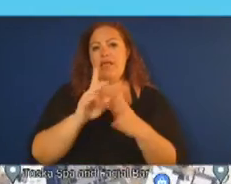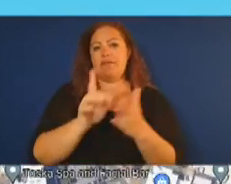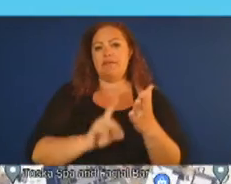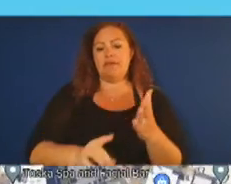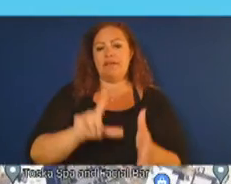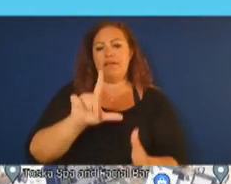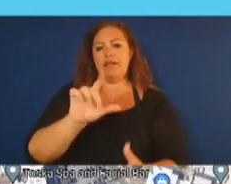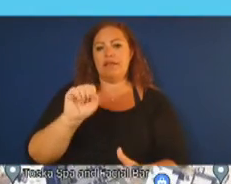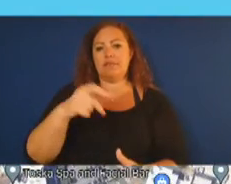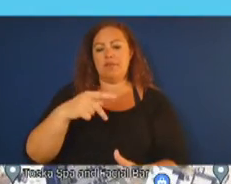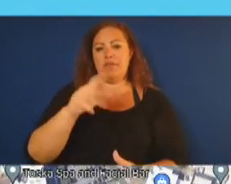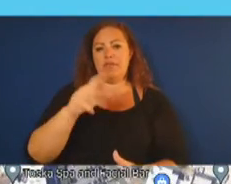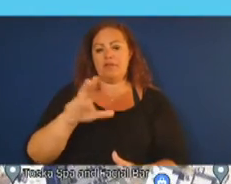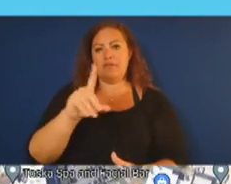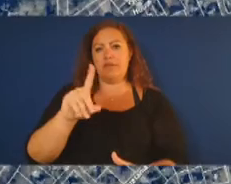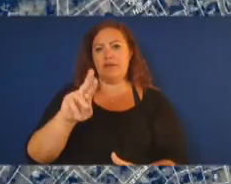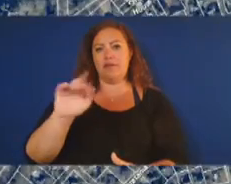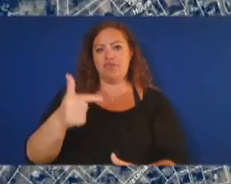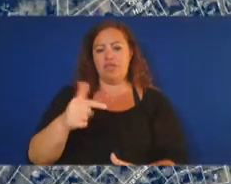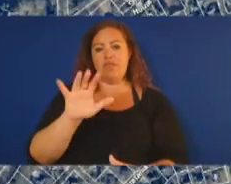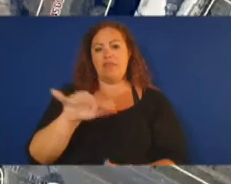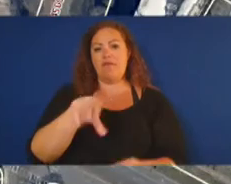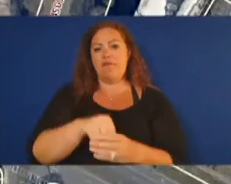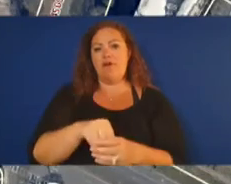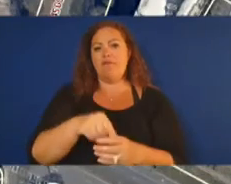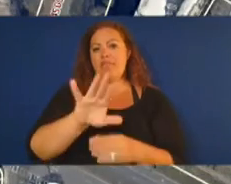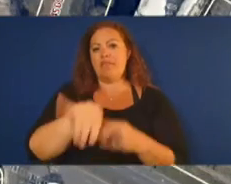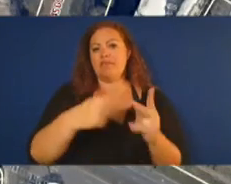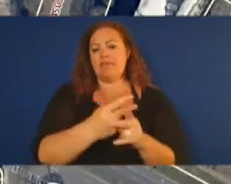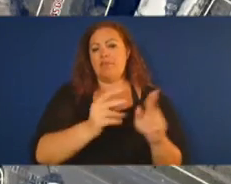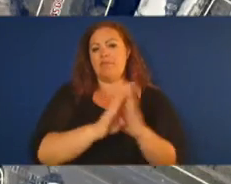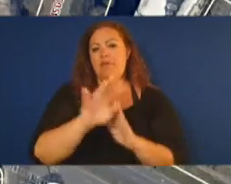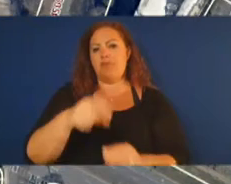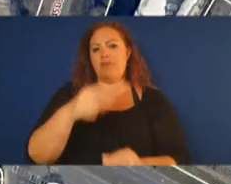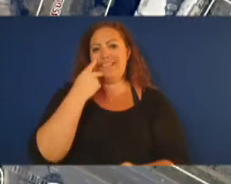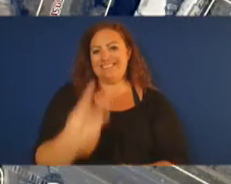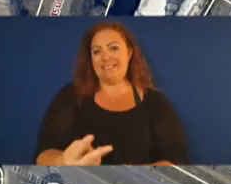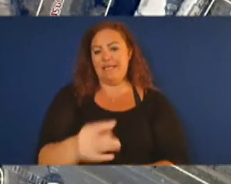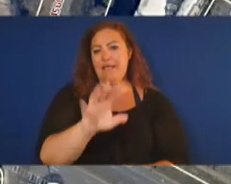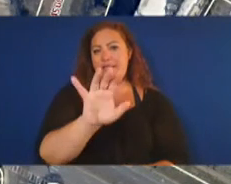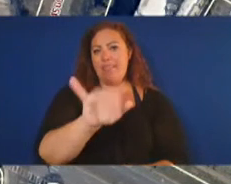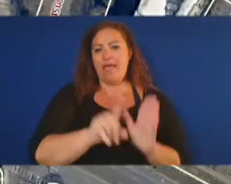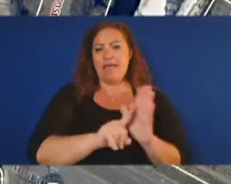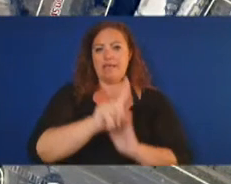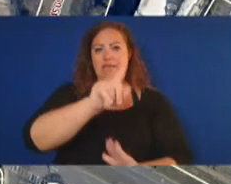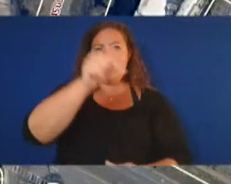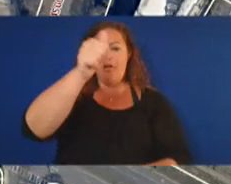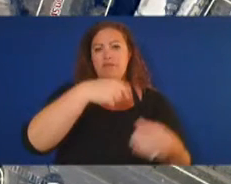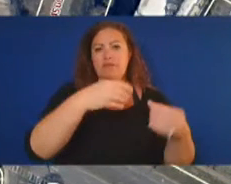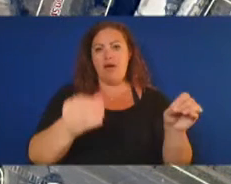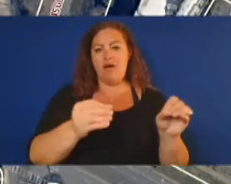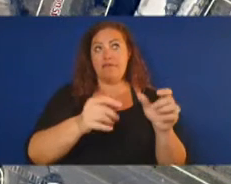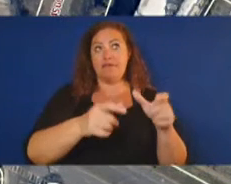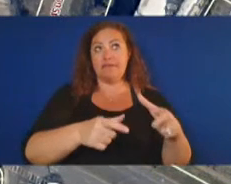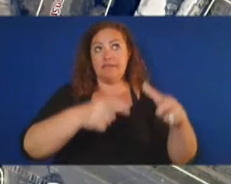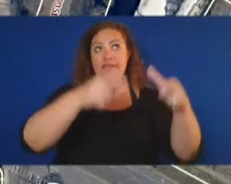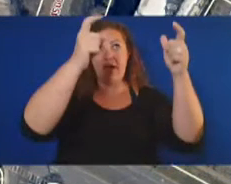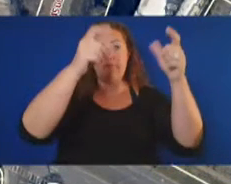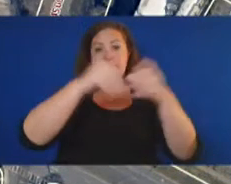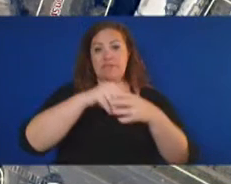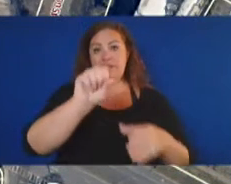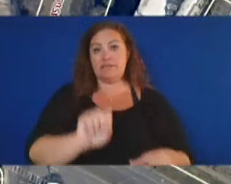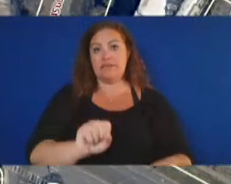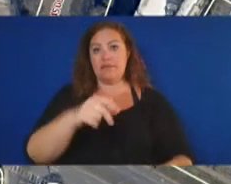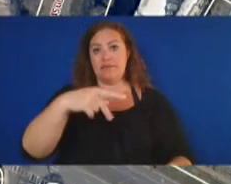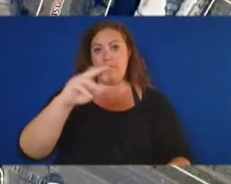and drg are all involved this is just the type of development we need to see uh these are the tallest uh office Towers um in South Park